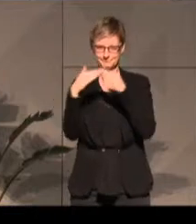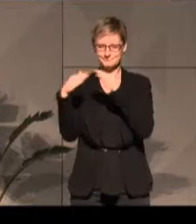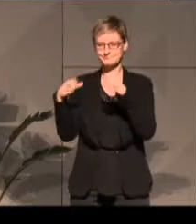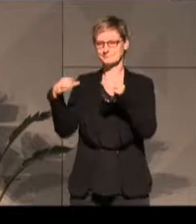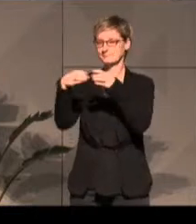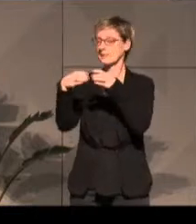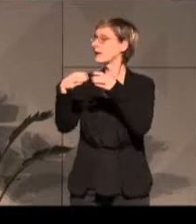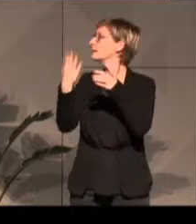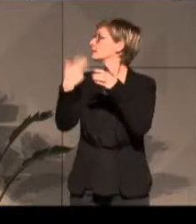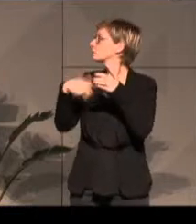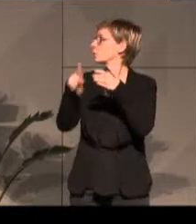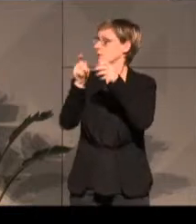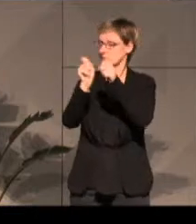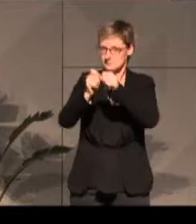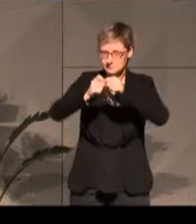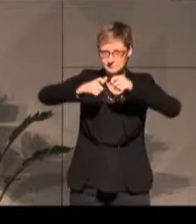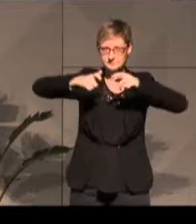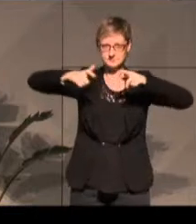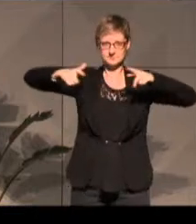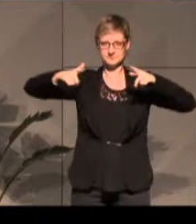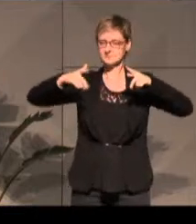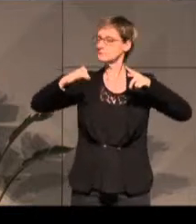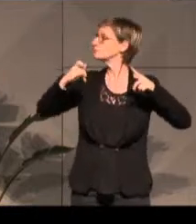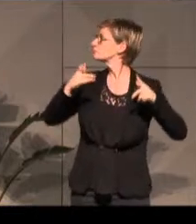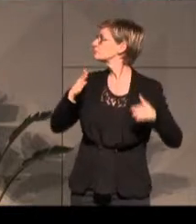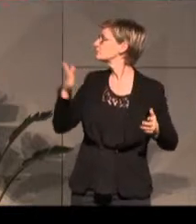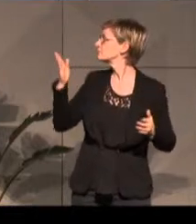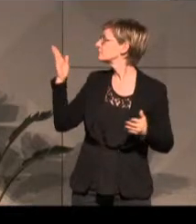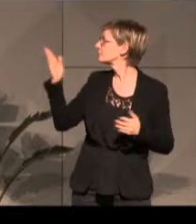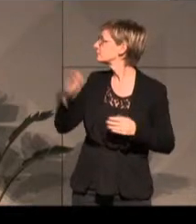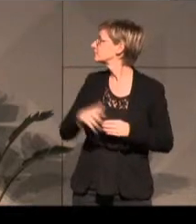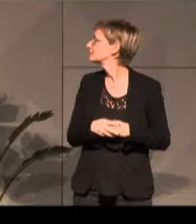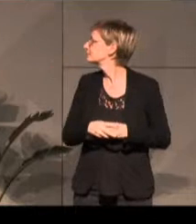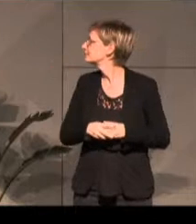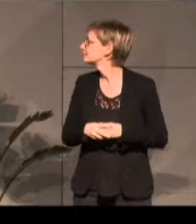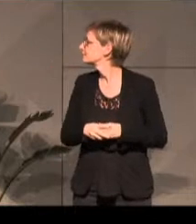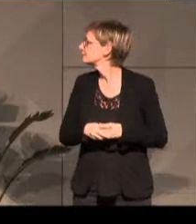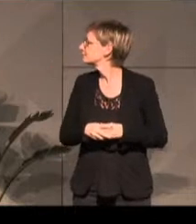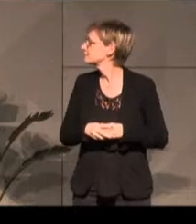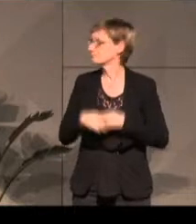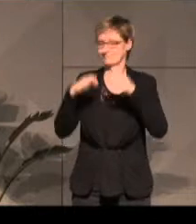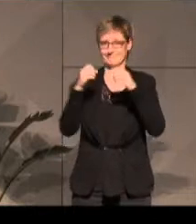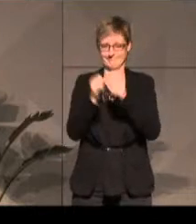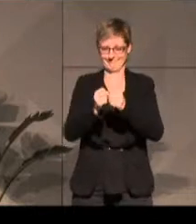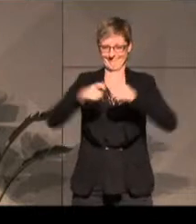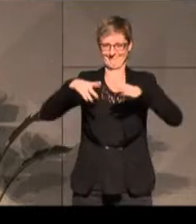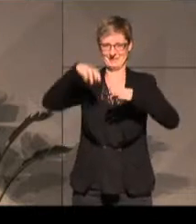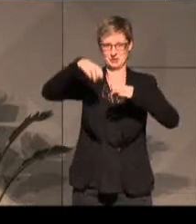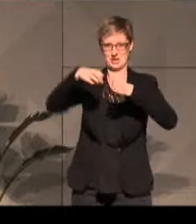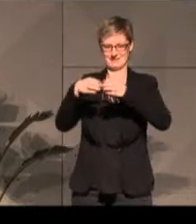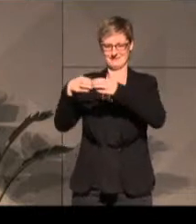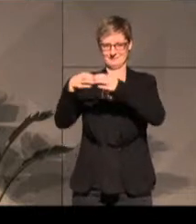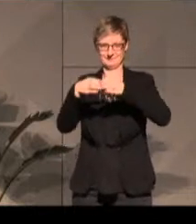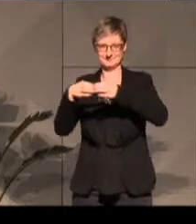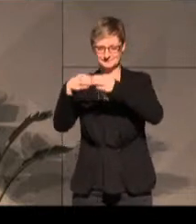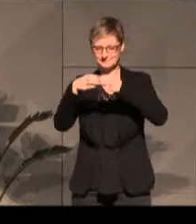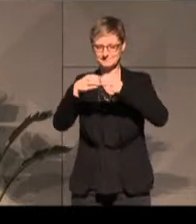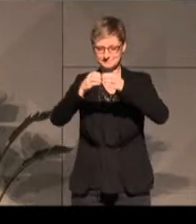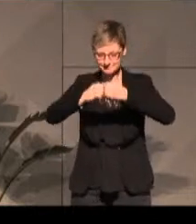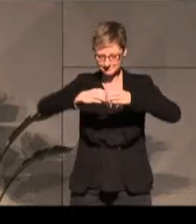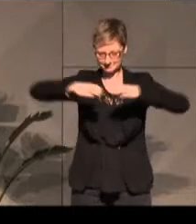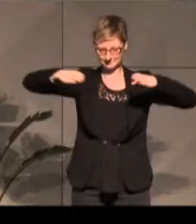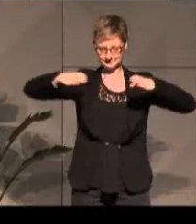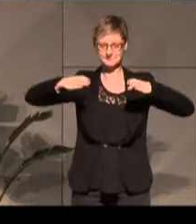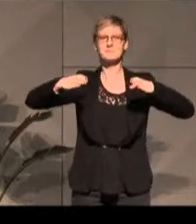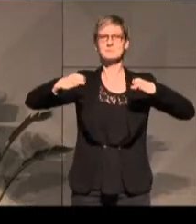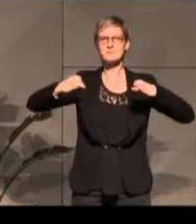our research city. And this is just the bird's view perspective. If we take a closer look, then